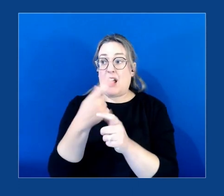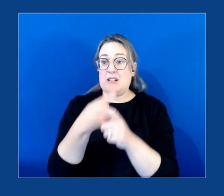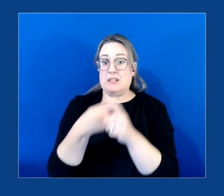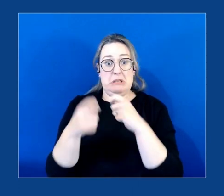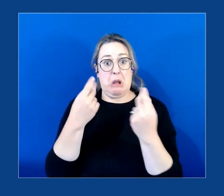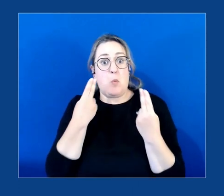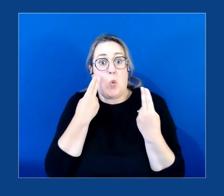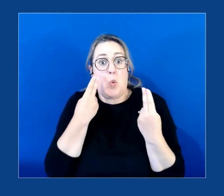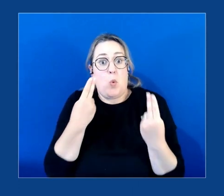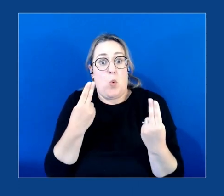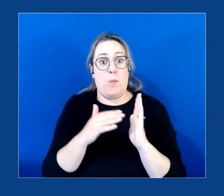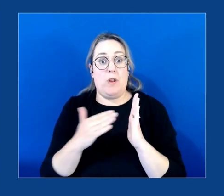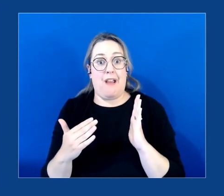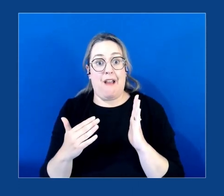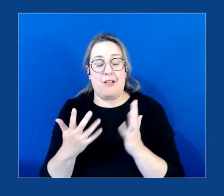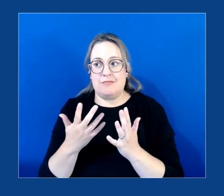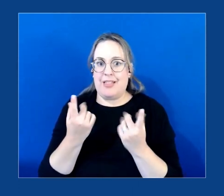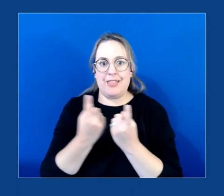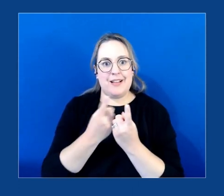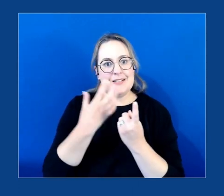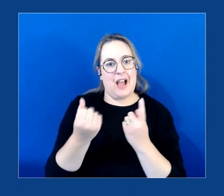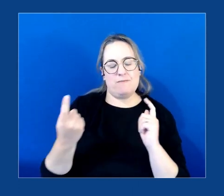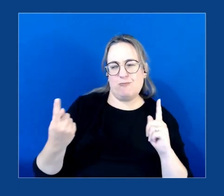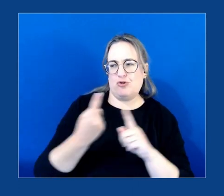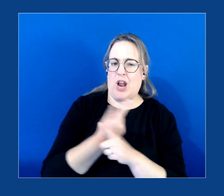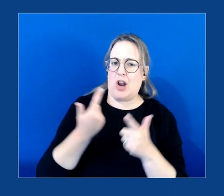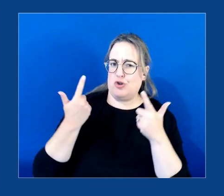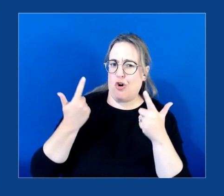Things have really shifted in 20 years.